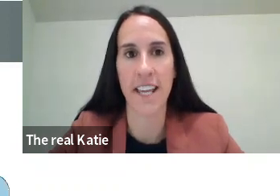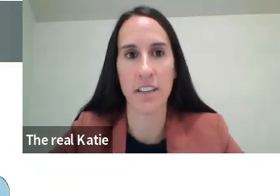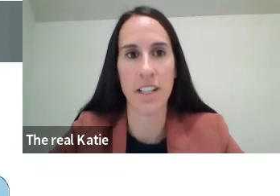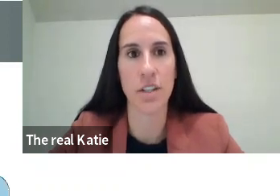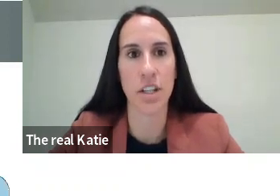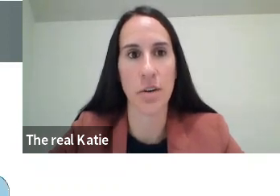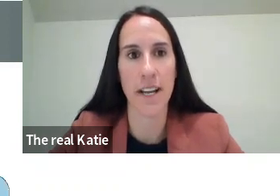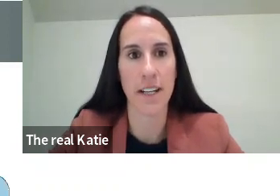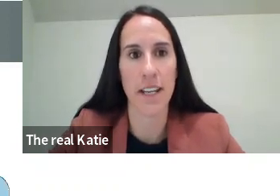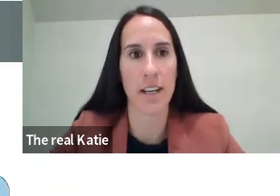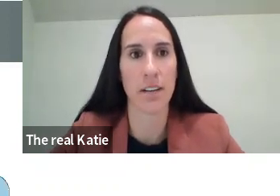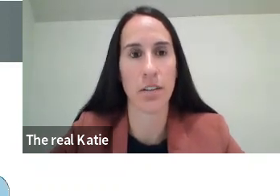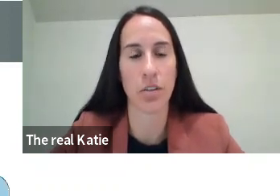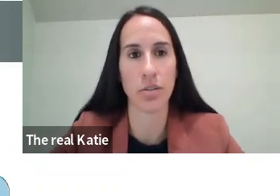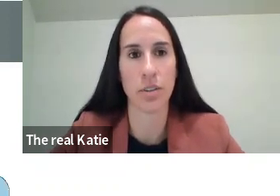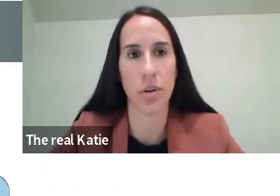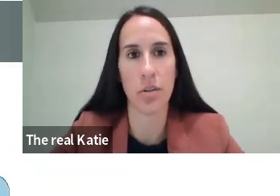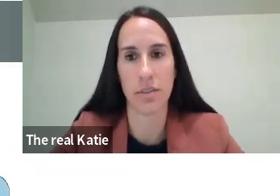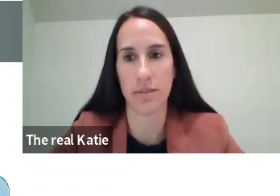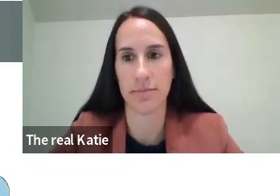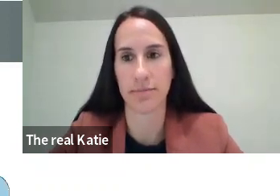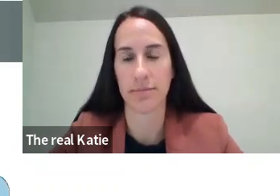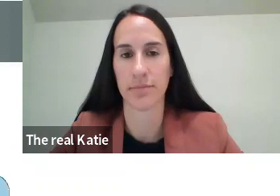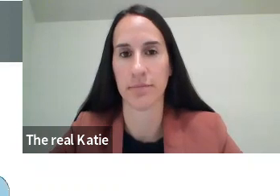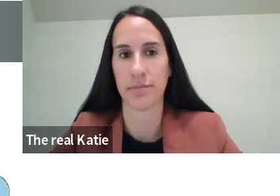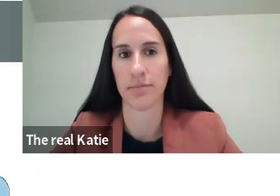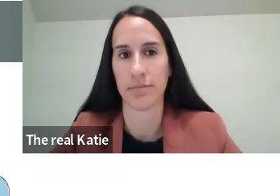All right, Caitlin, you can go ahead and close the poll.